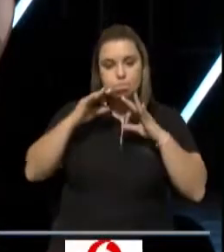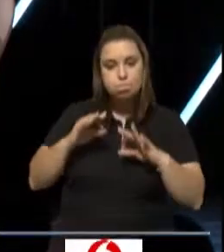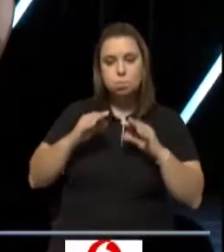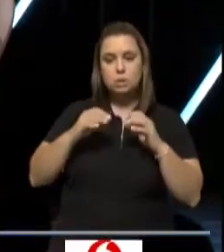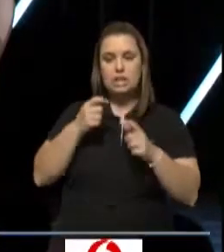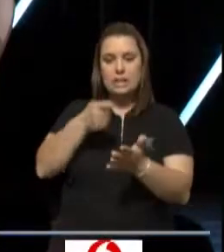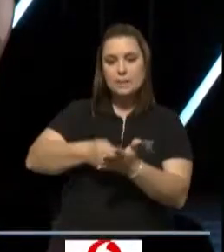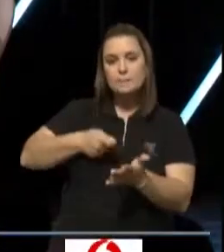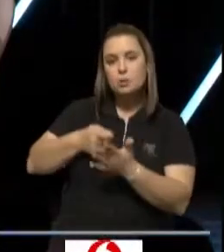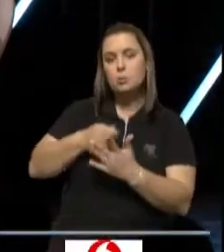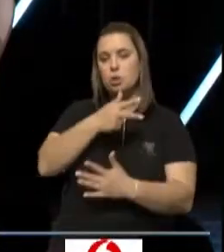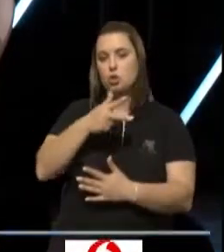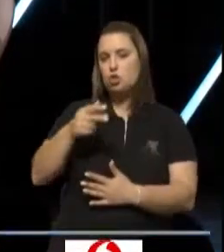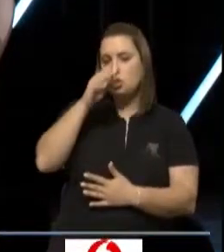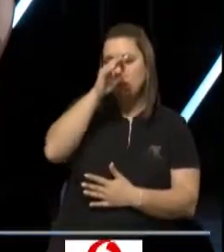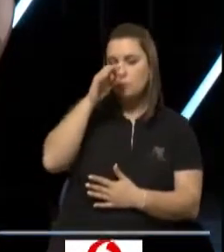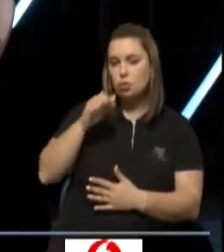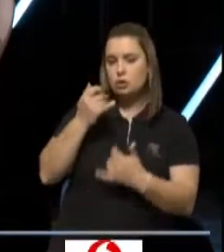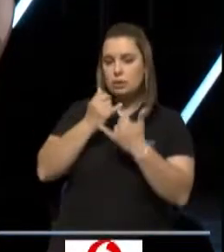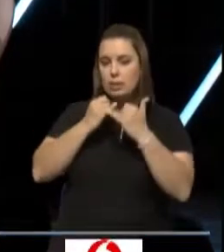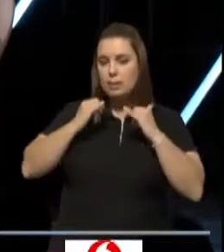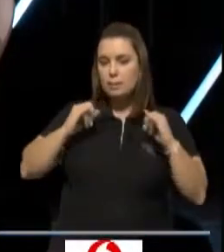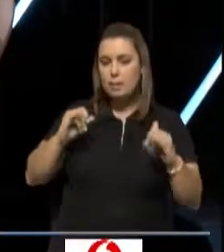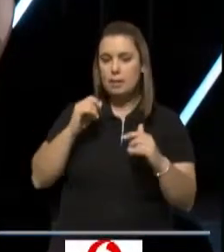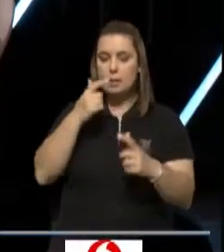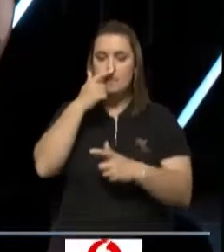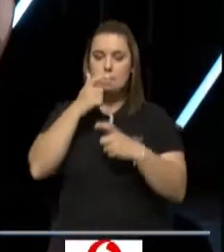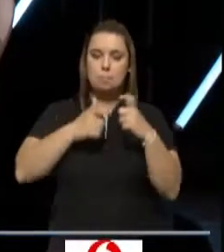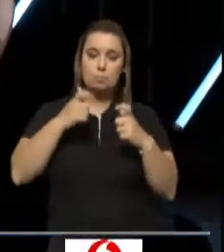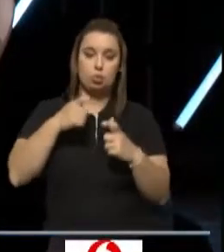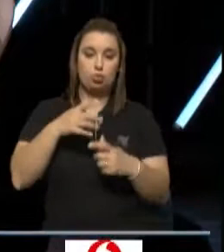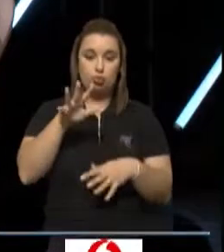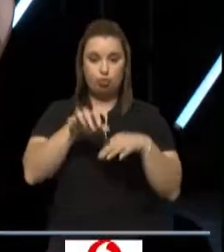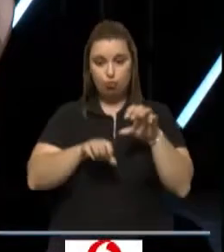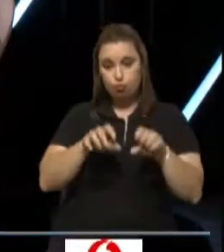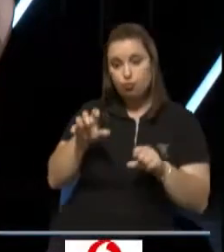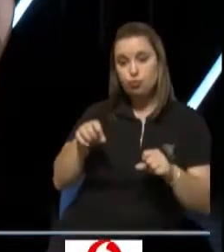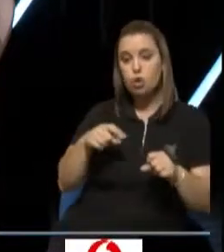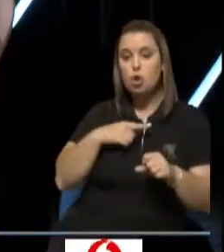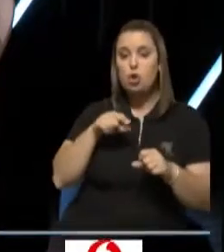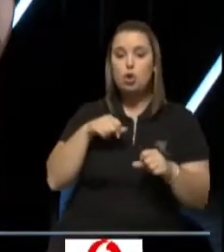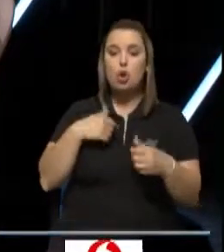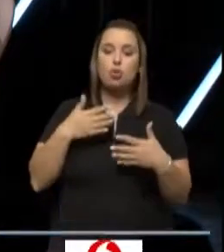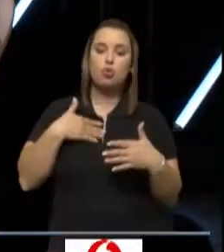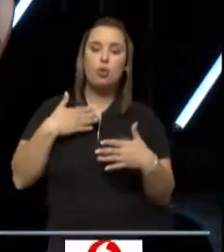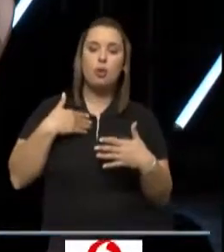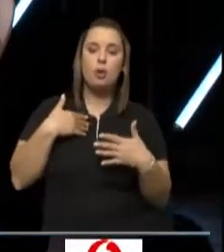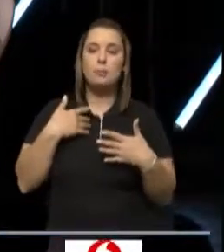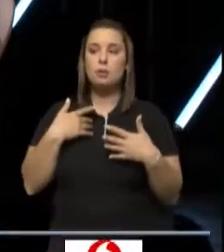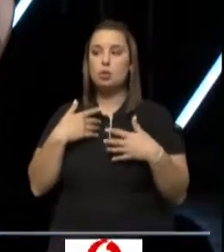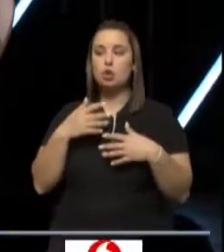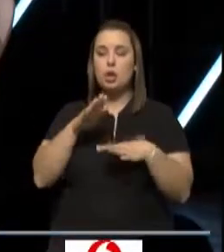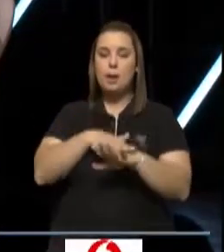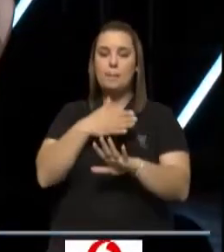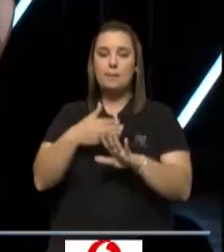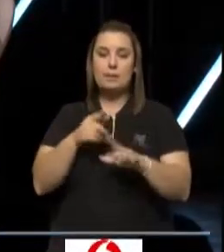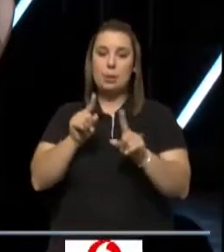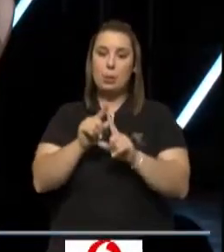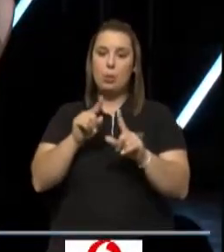are going to make this commitment to investment, regardless of the retail